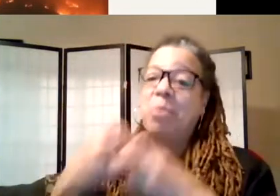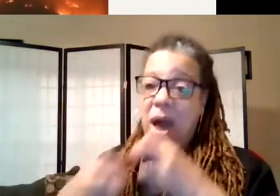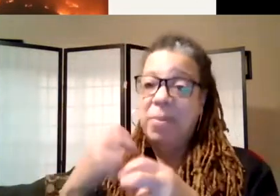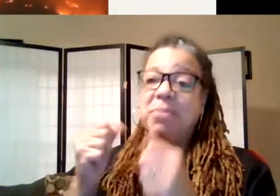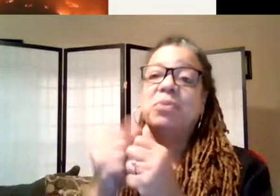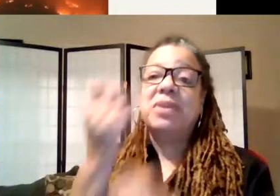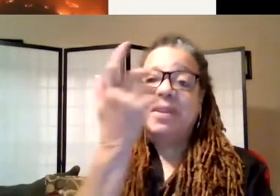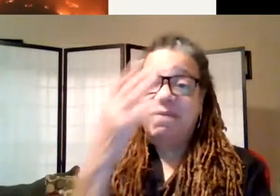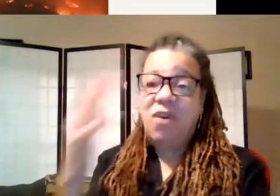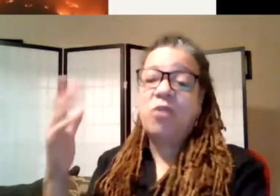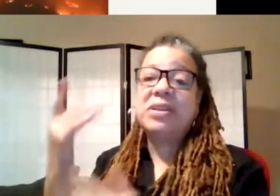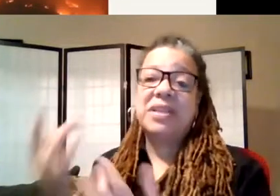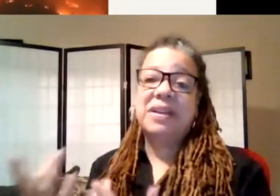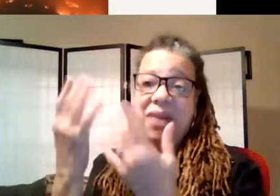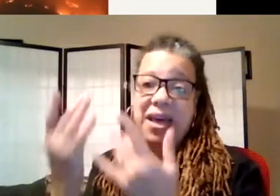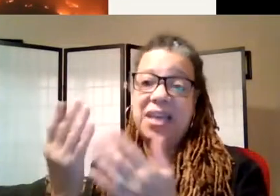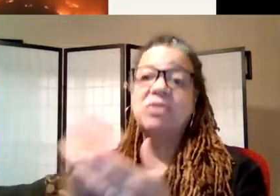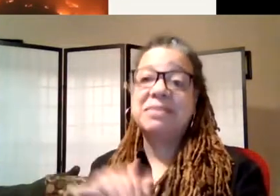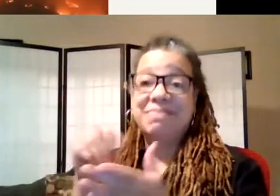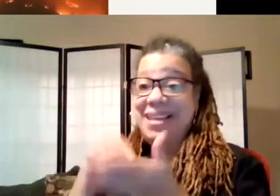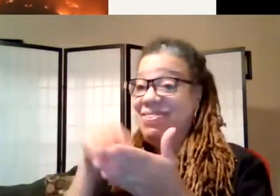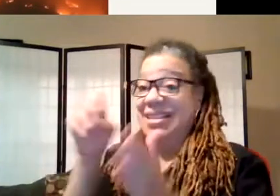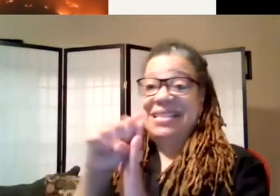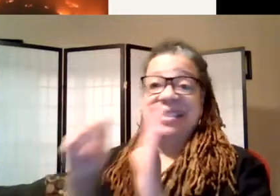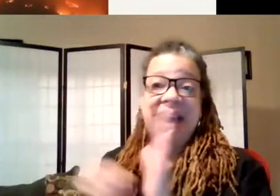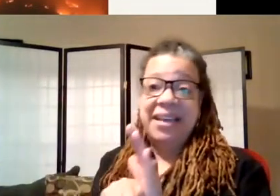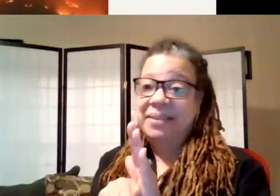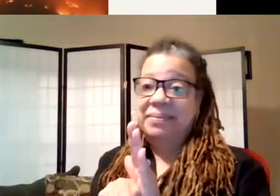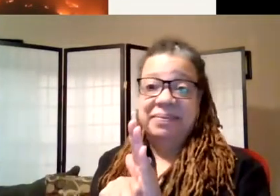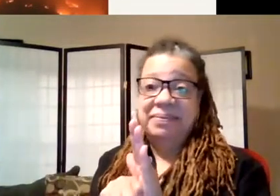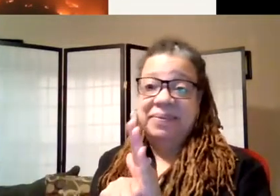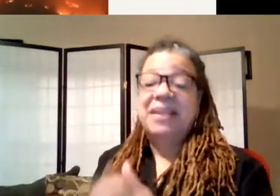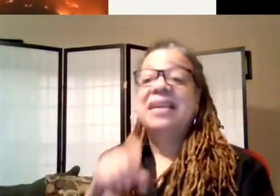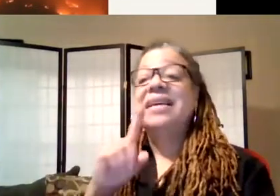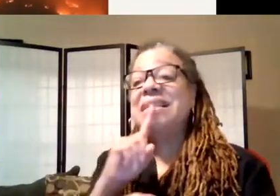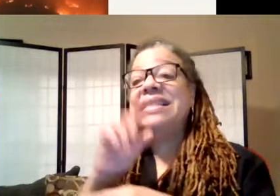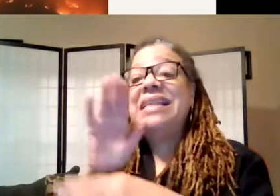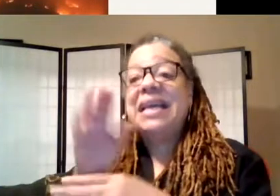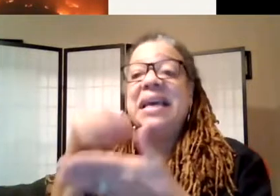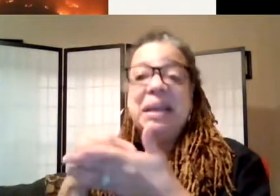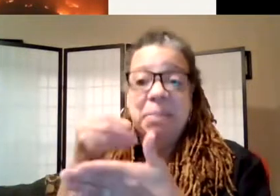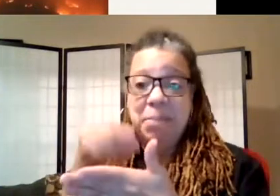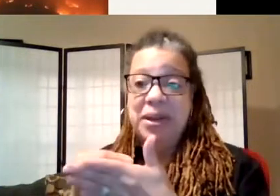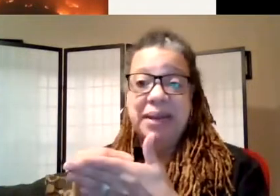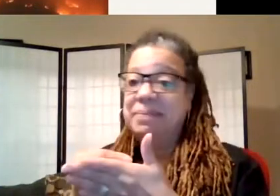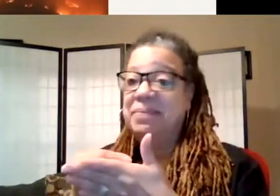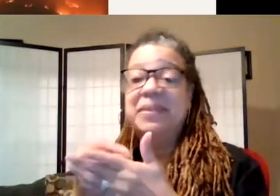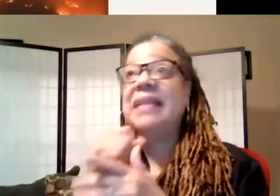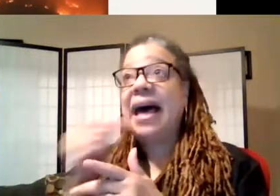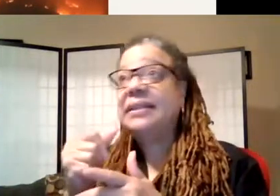certain areas in this state. It's a dedicated revenue source that's not at the mercy of the state